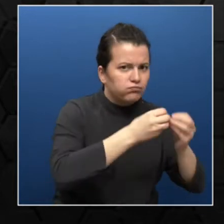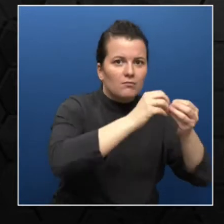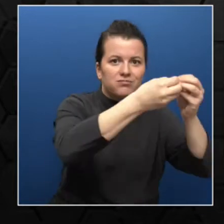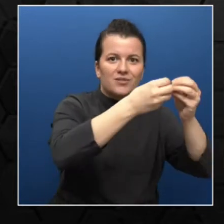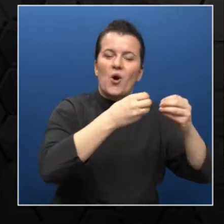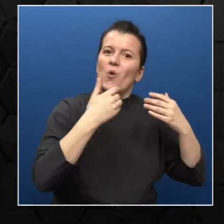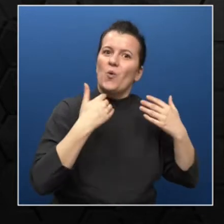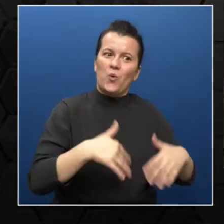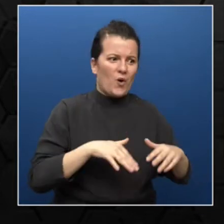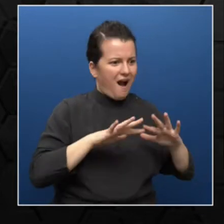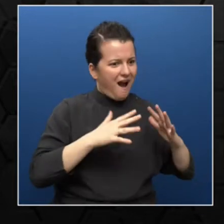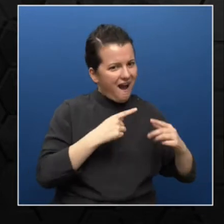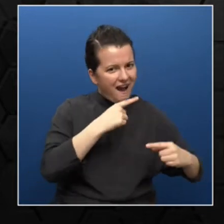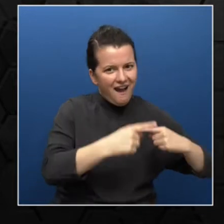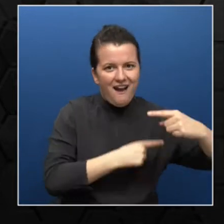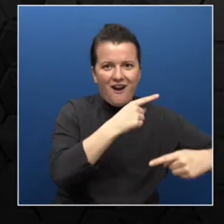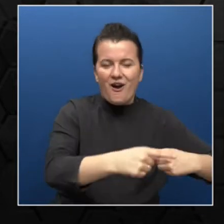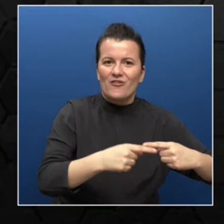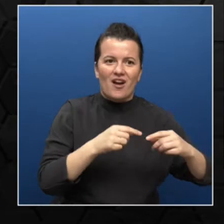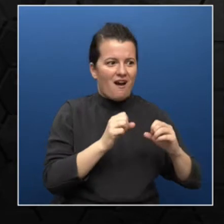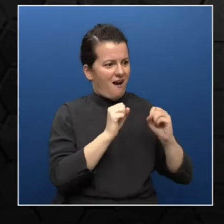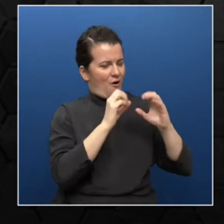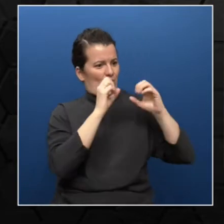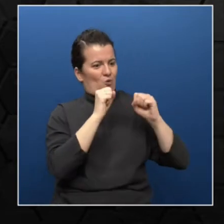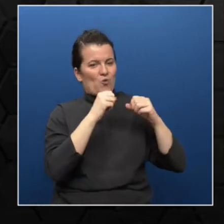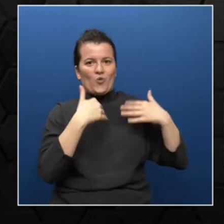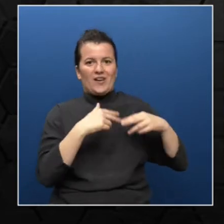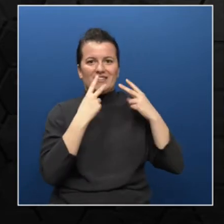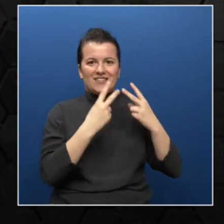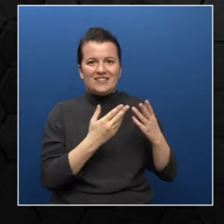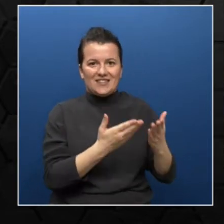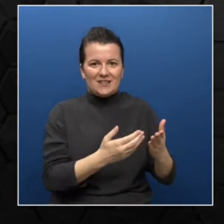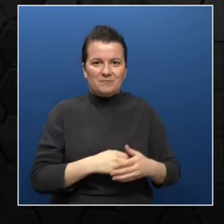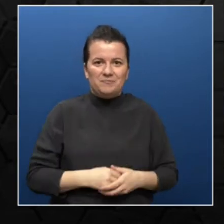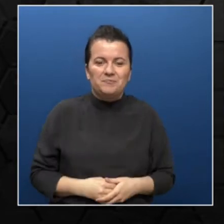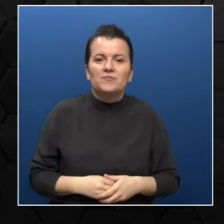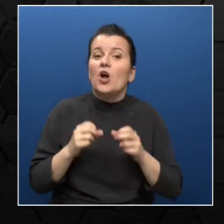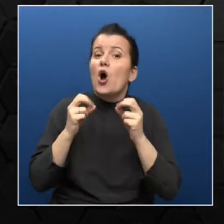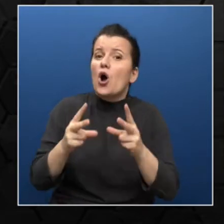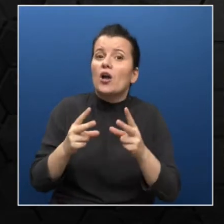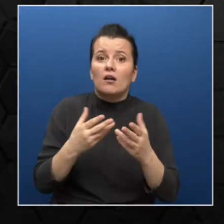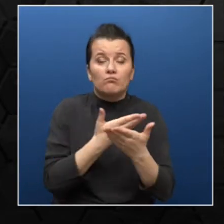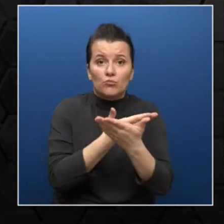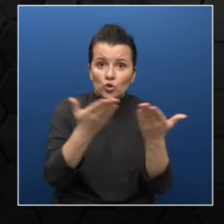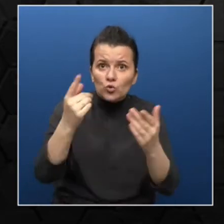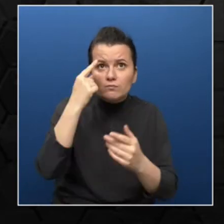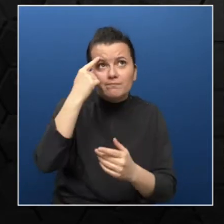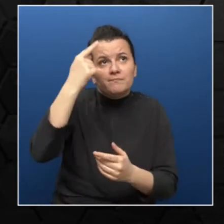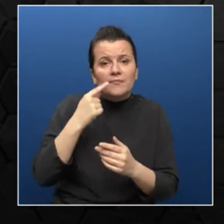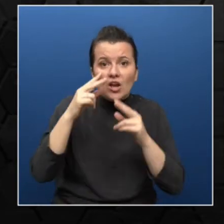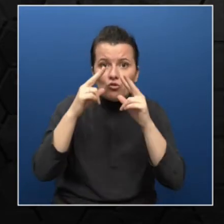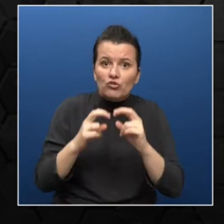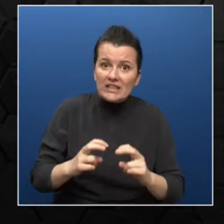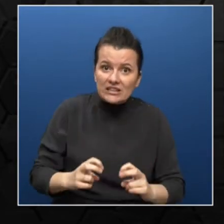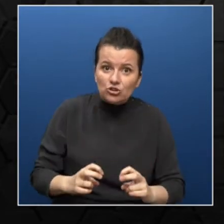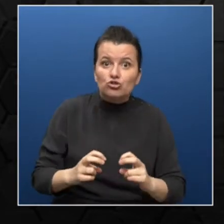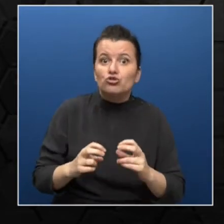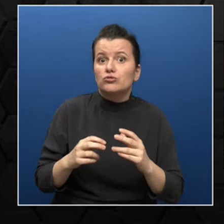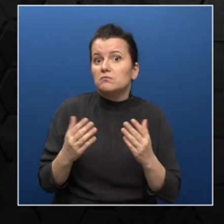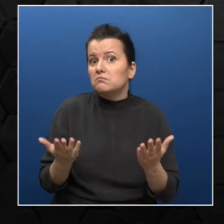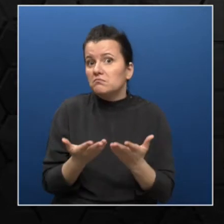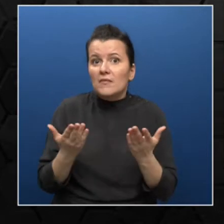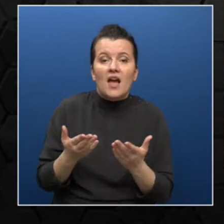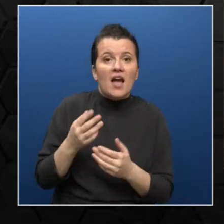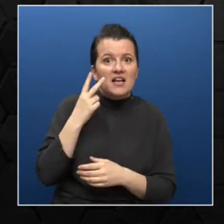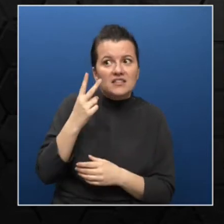in today's era. All right, moving on. So have you guys made up your mind for research yet? I mean, you had interesting insights from people who have just started